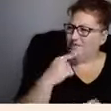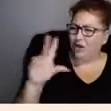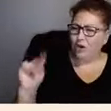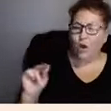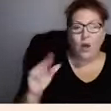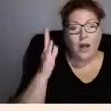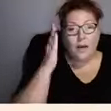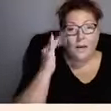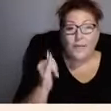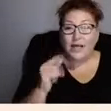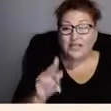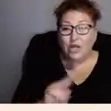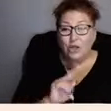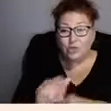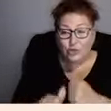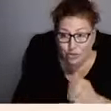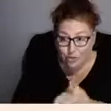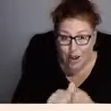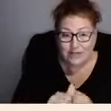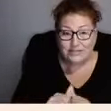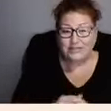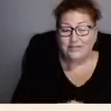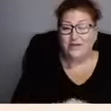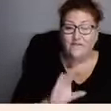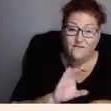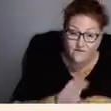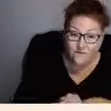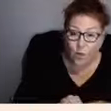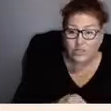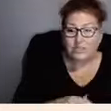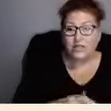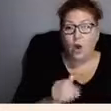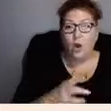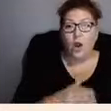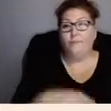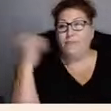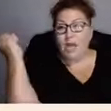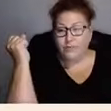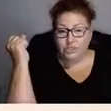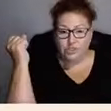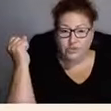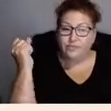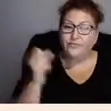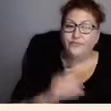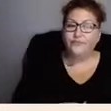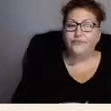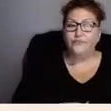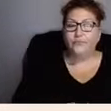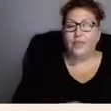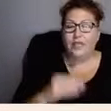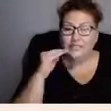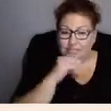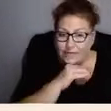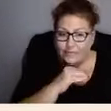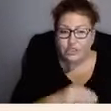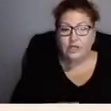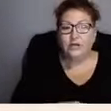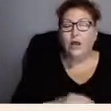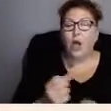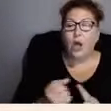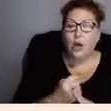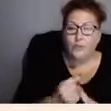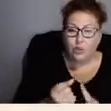use different means. This includes threatening or forcing victims to do what they want, abducting or deceiving the victims, and abusing